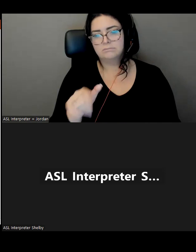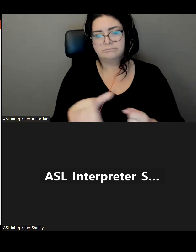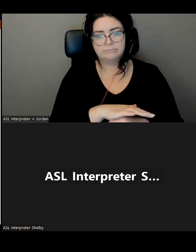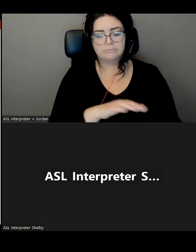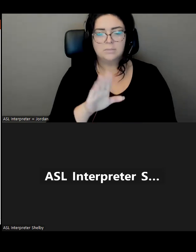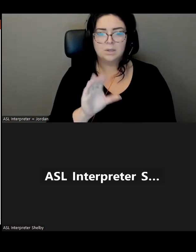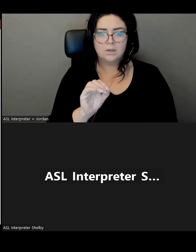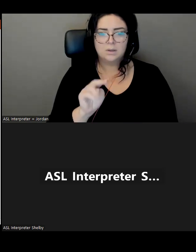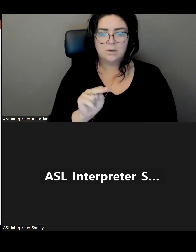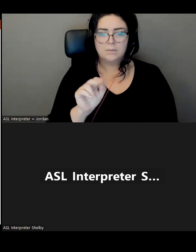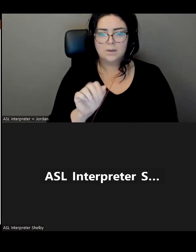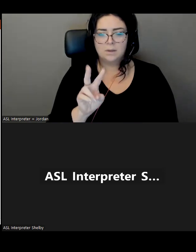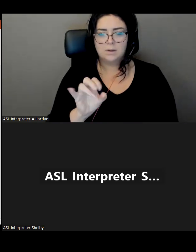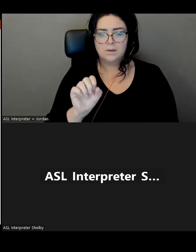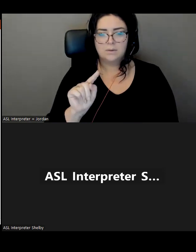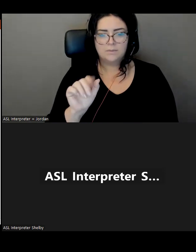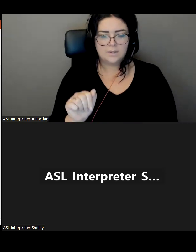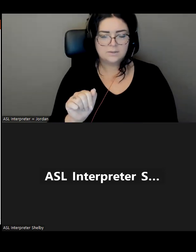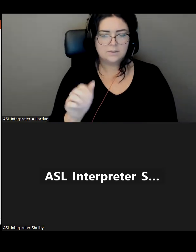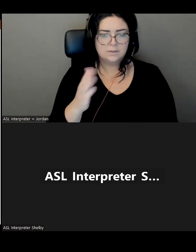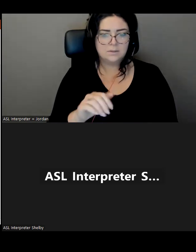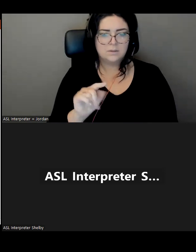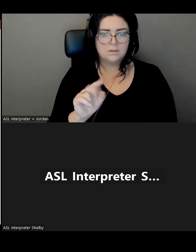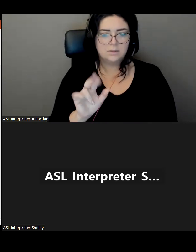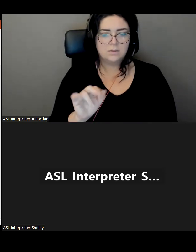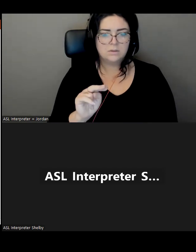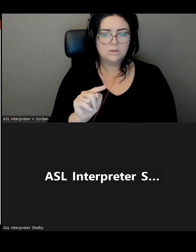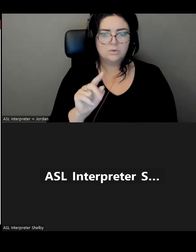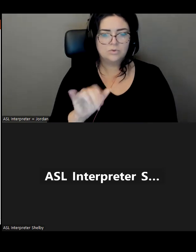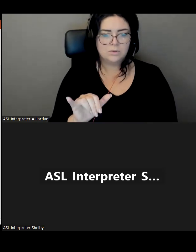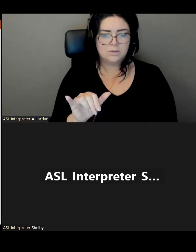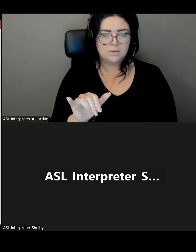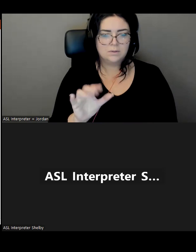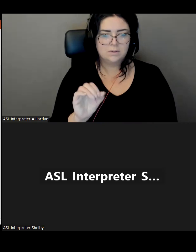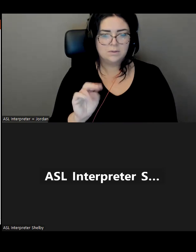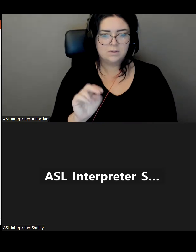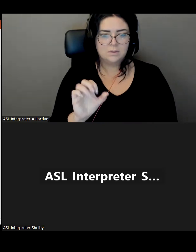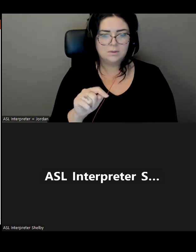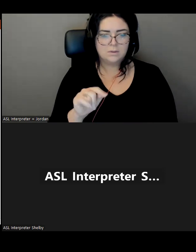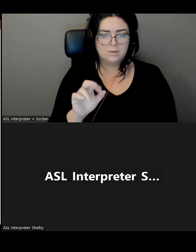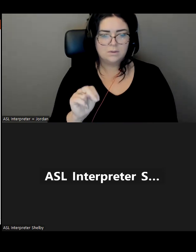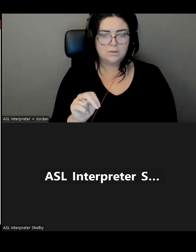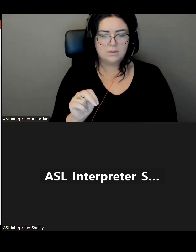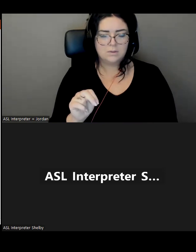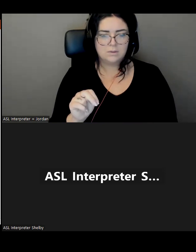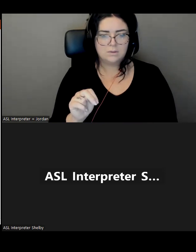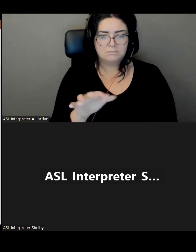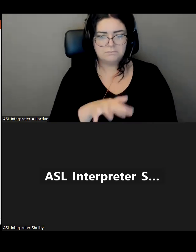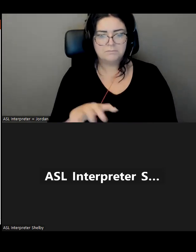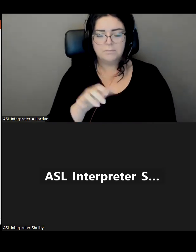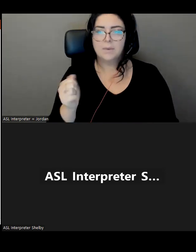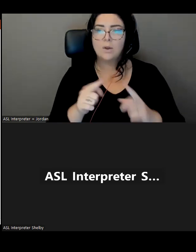and Burin Peninsulas, Placentia, and the Trinity Conception areas. And as the, and all ports in between,